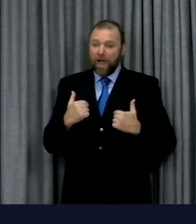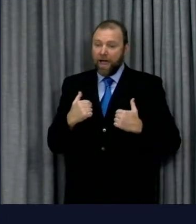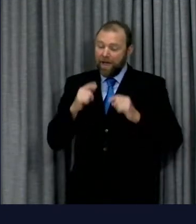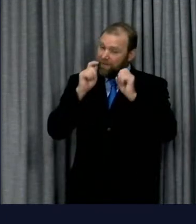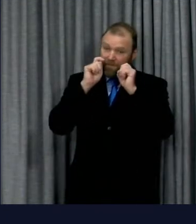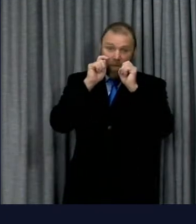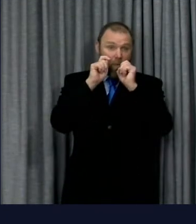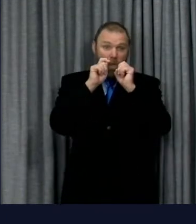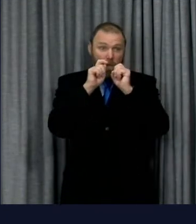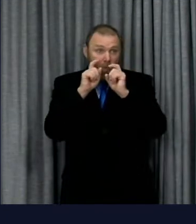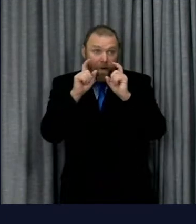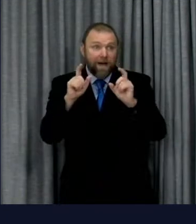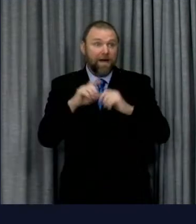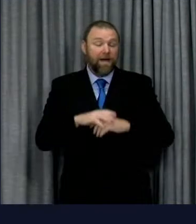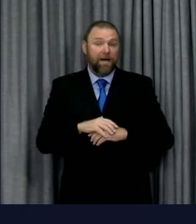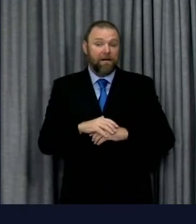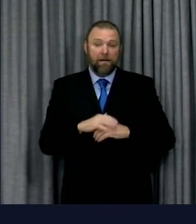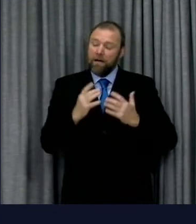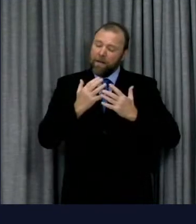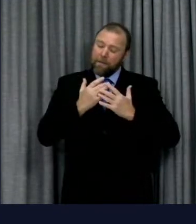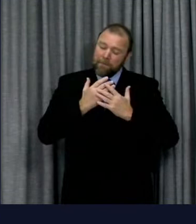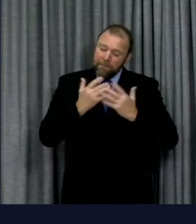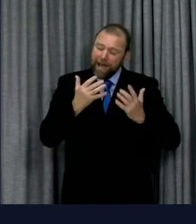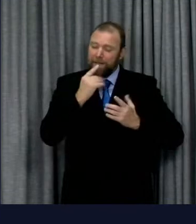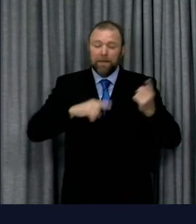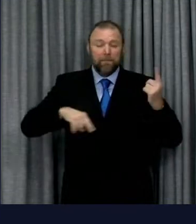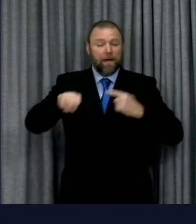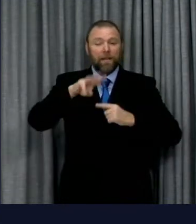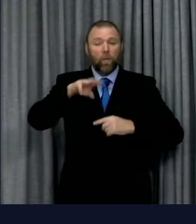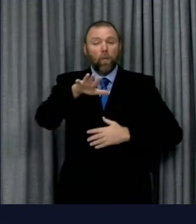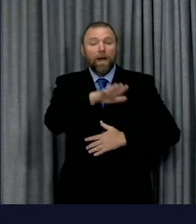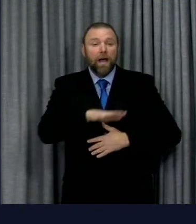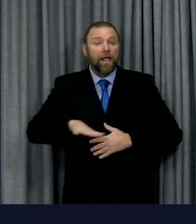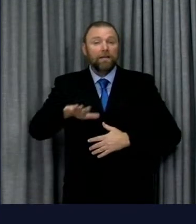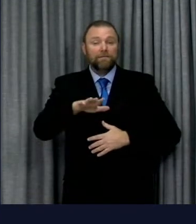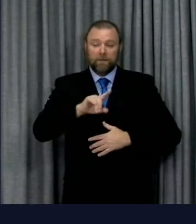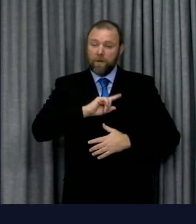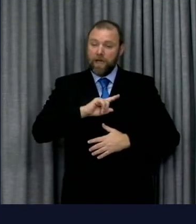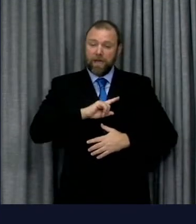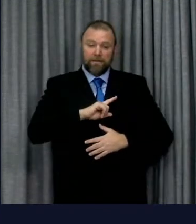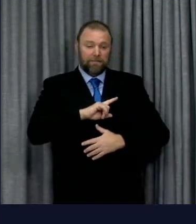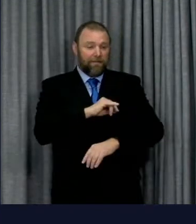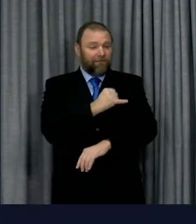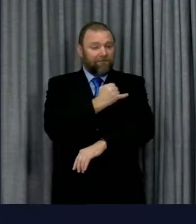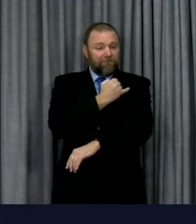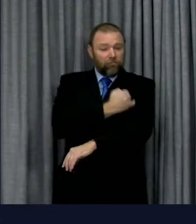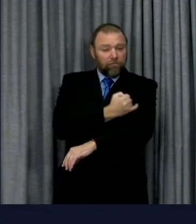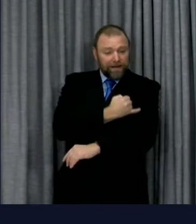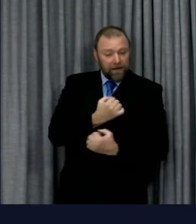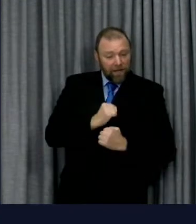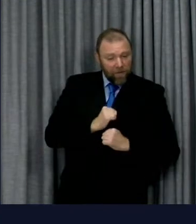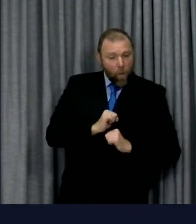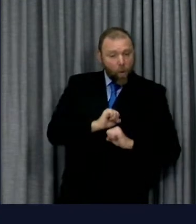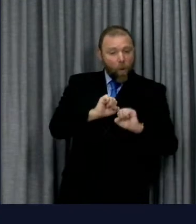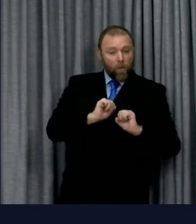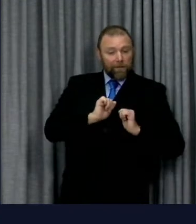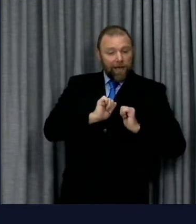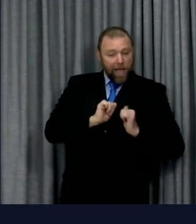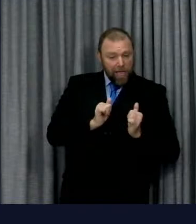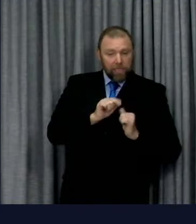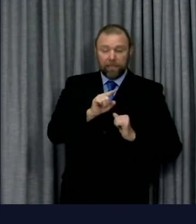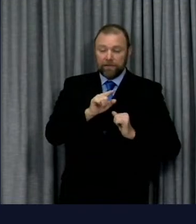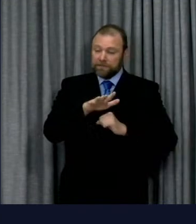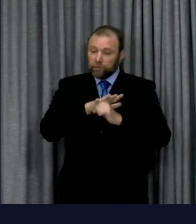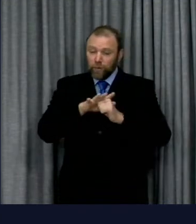of the fact that there are many people in Wales who, because of vulnerabilities in their own health and circumstances, are